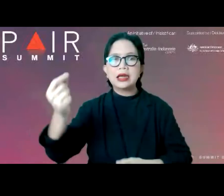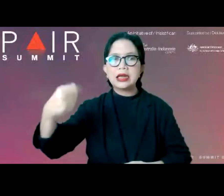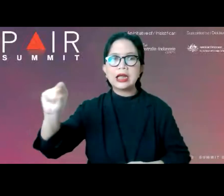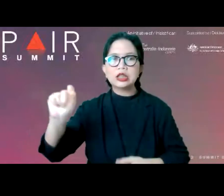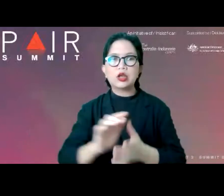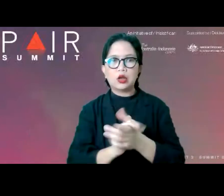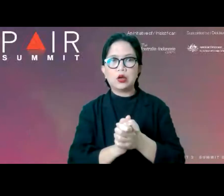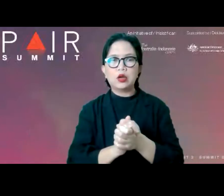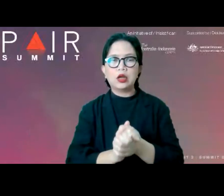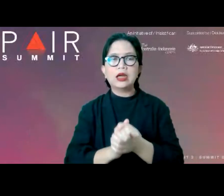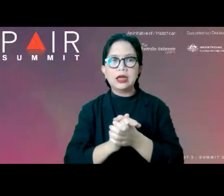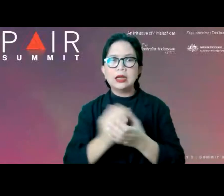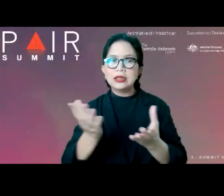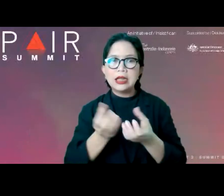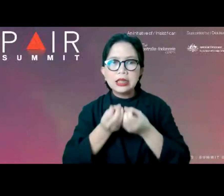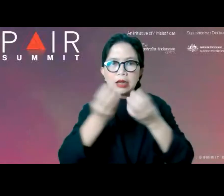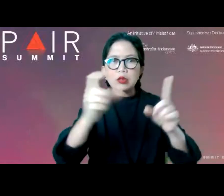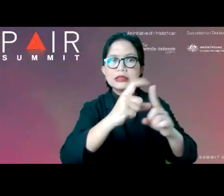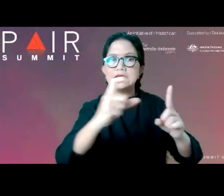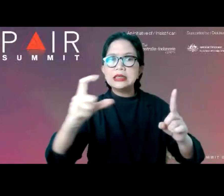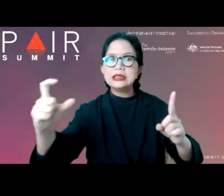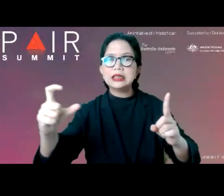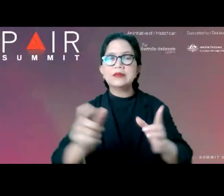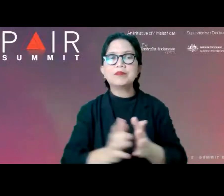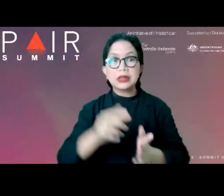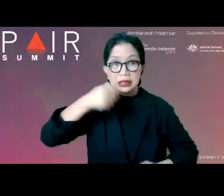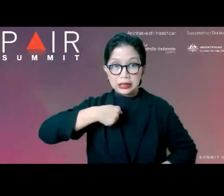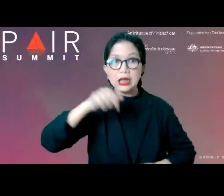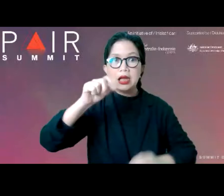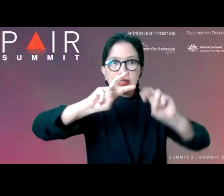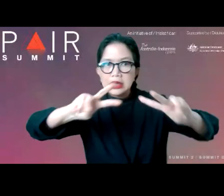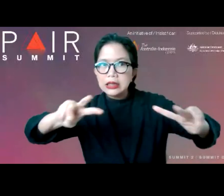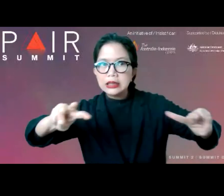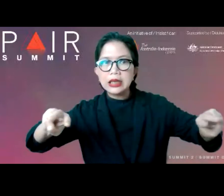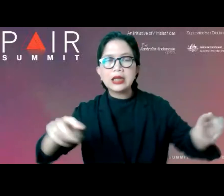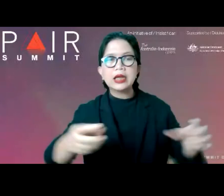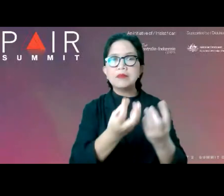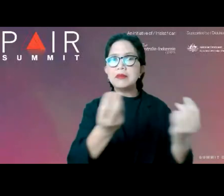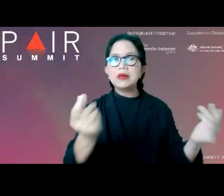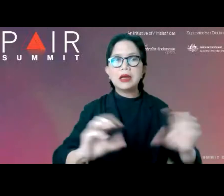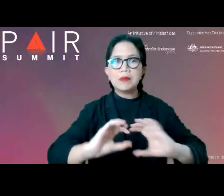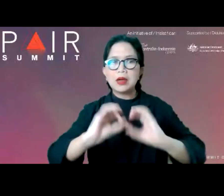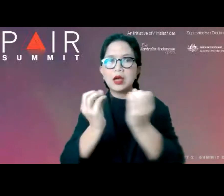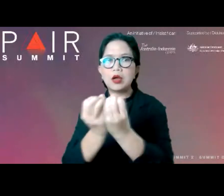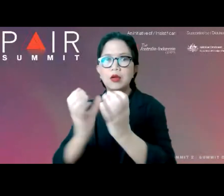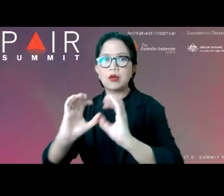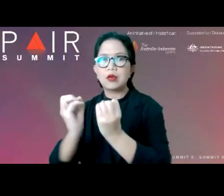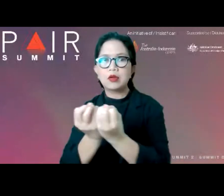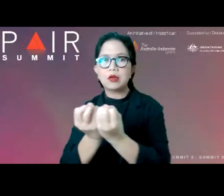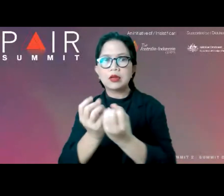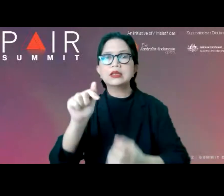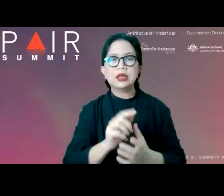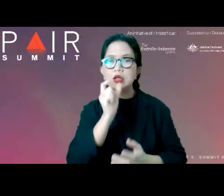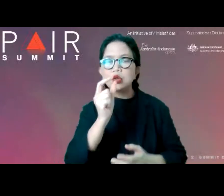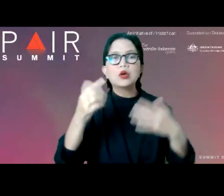undertaking a research dive with some of the counterparts in the Ministry of Health to look at how to combine also big data in some of